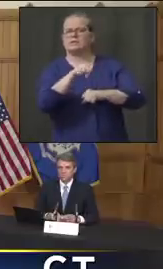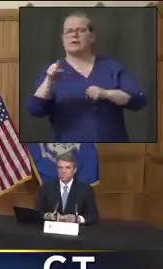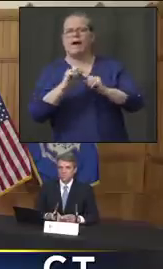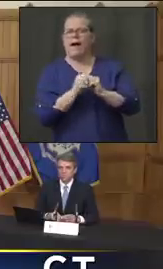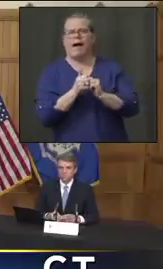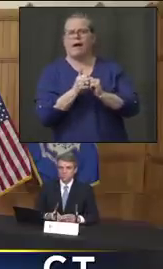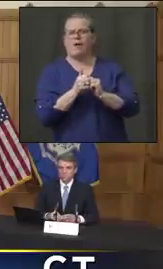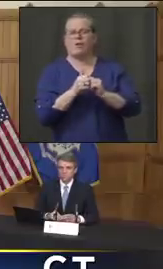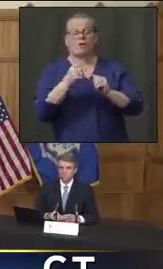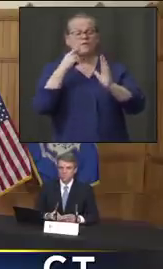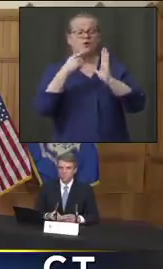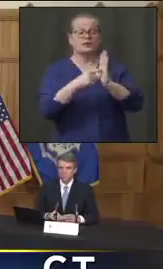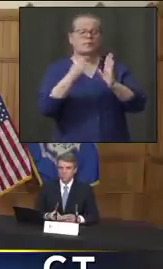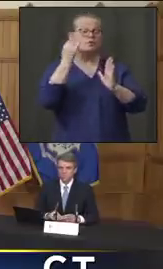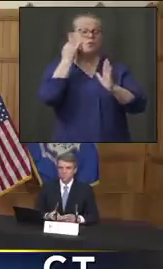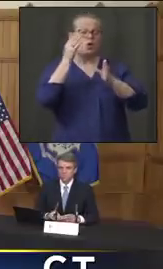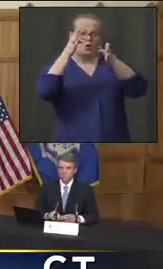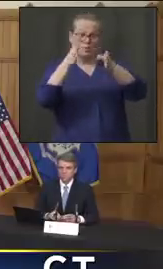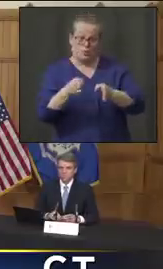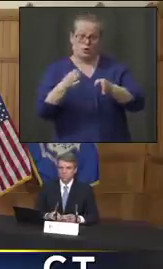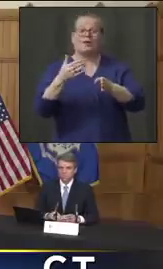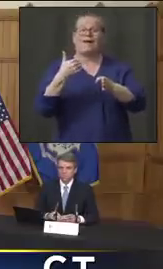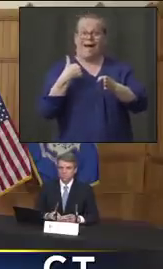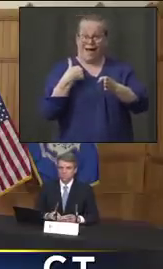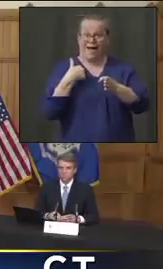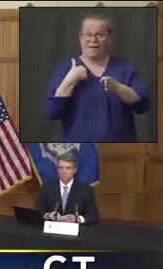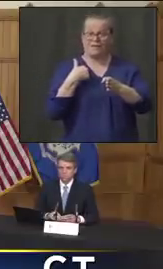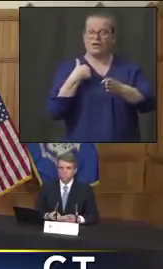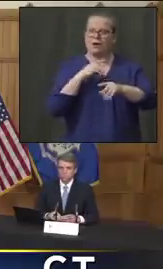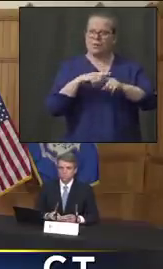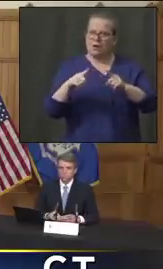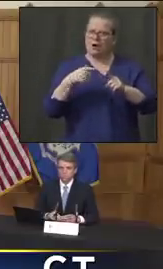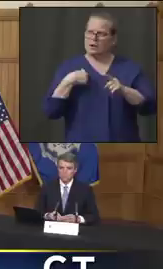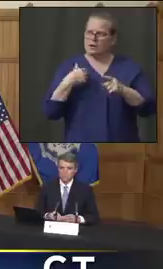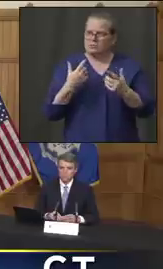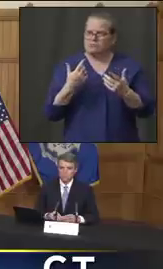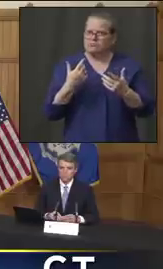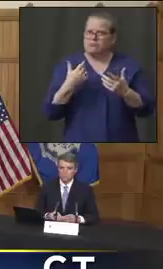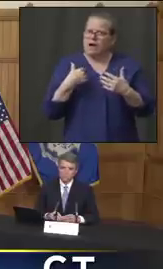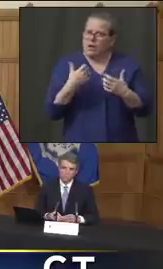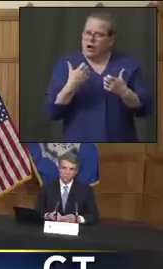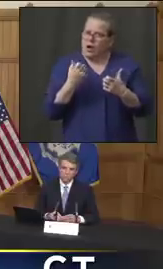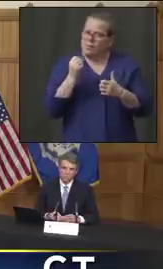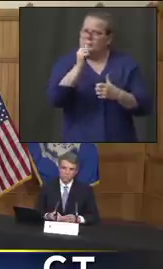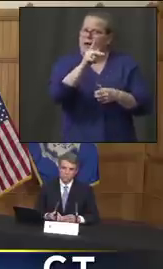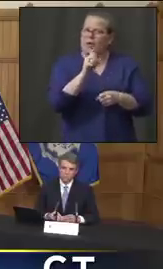does have a pre-existing condition, but wants the economic opportunity to make a living.